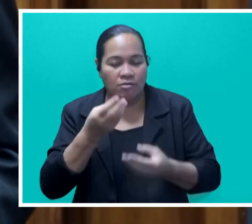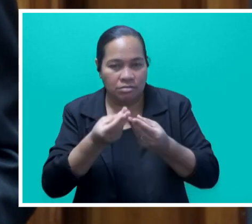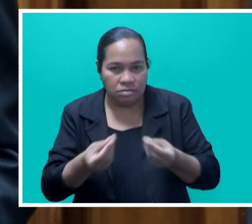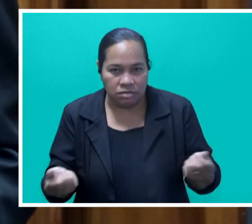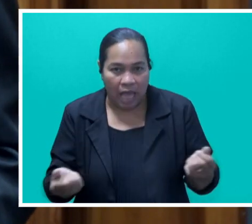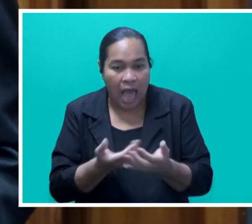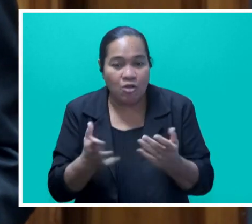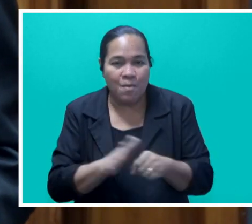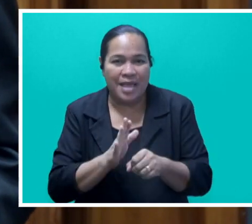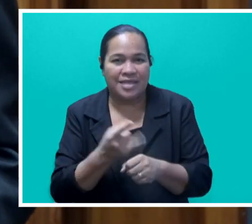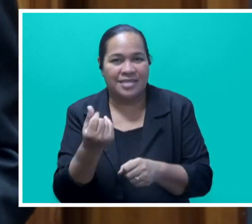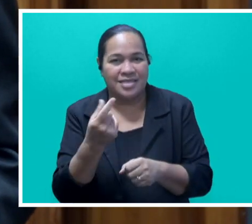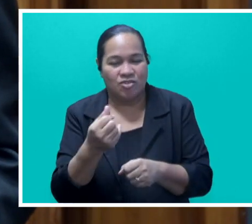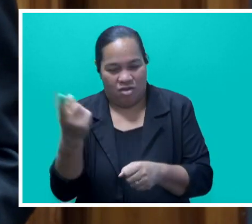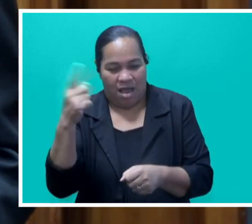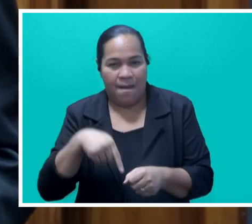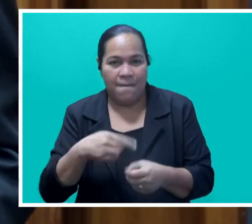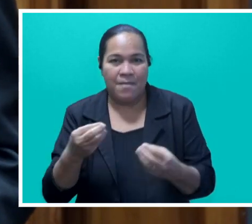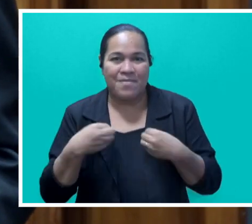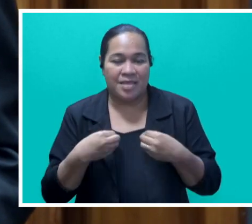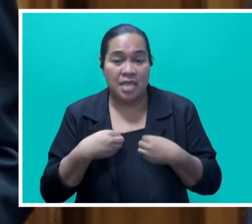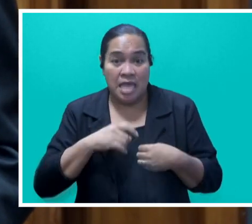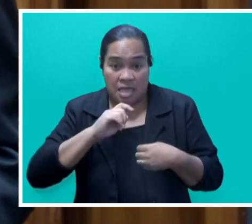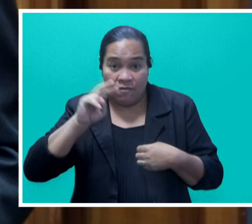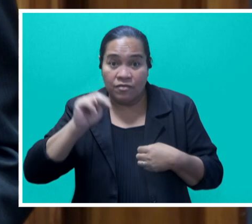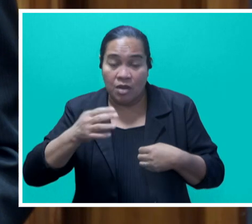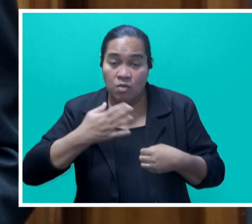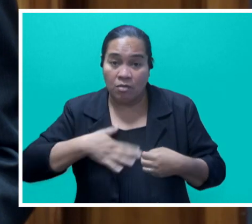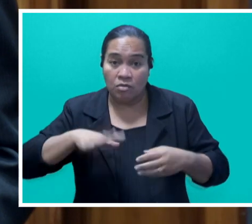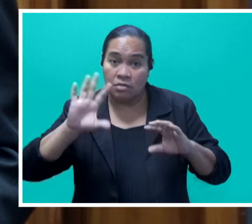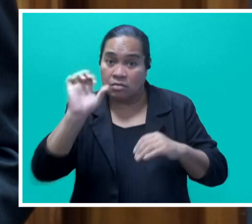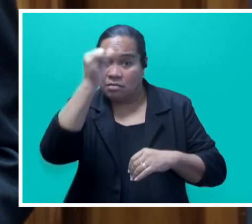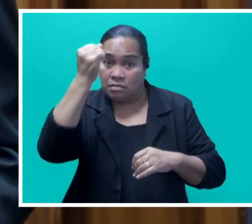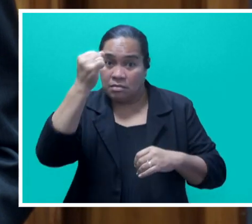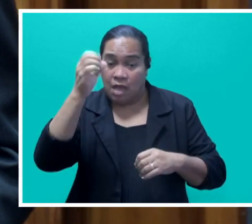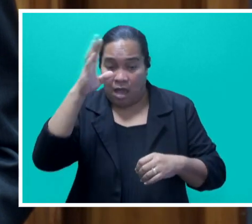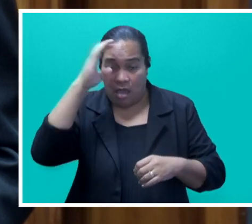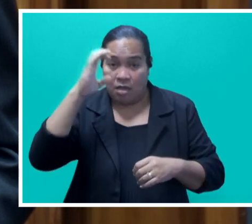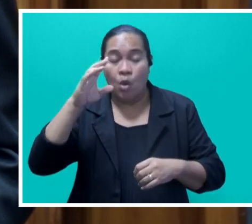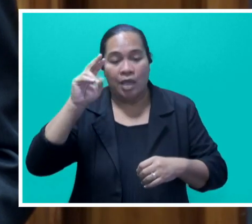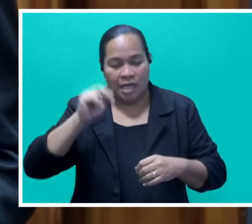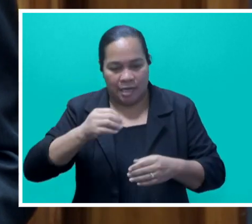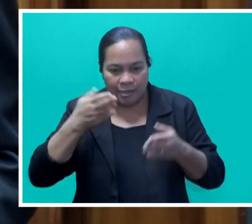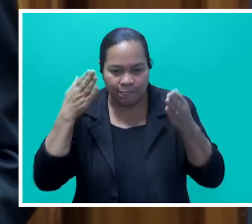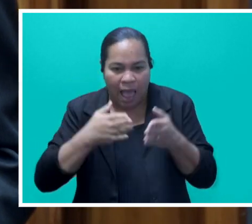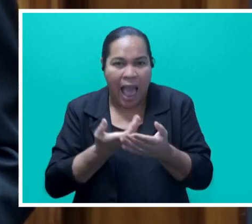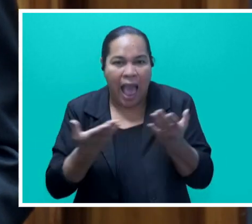sir. If we are to prosper as a country, we need to target to grow our economy